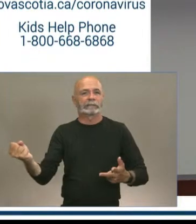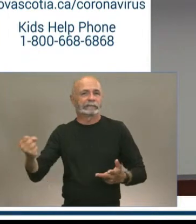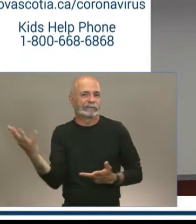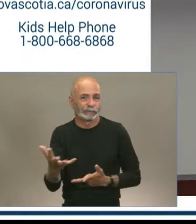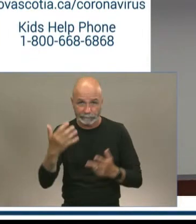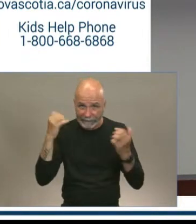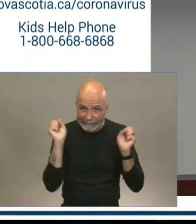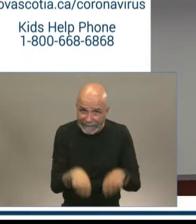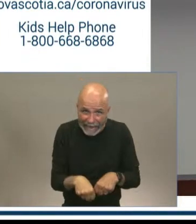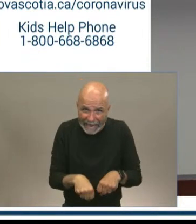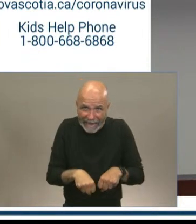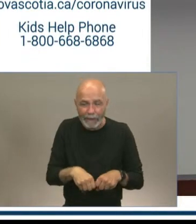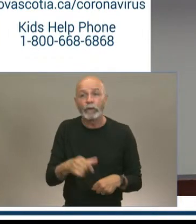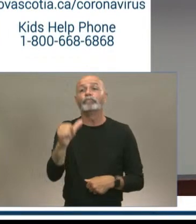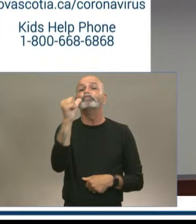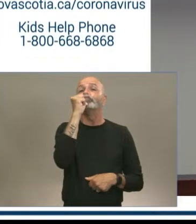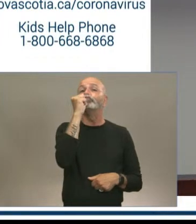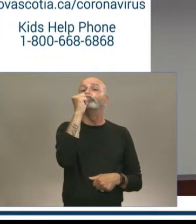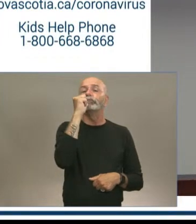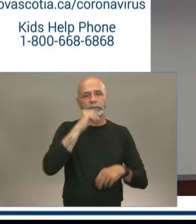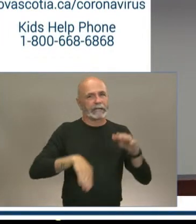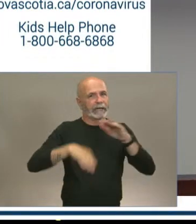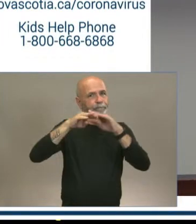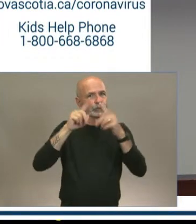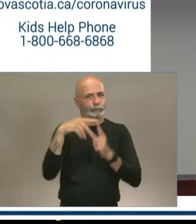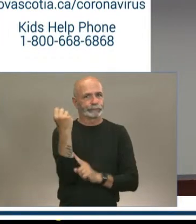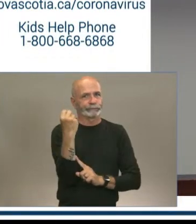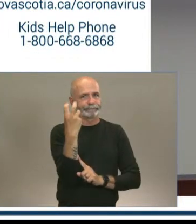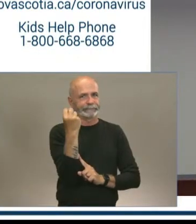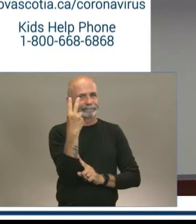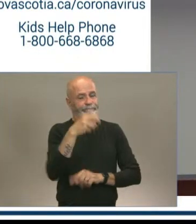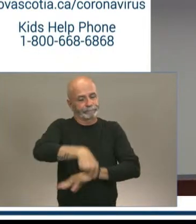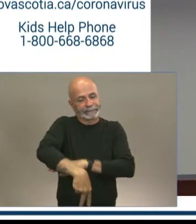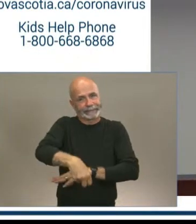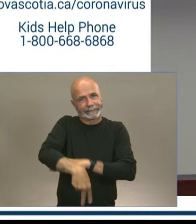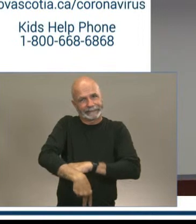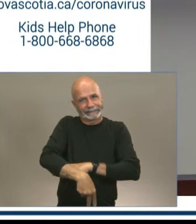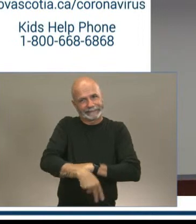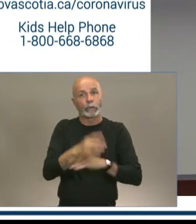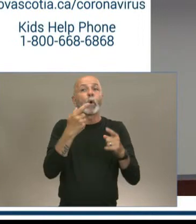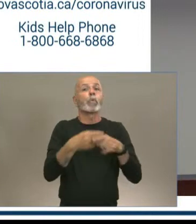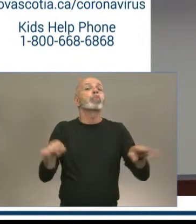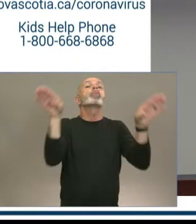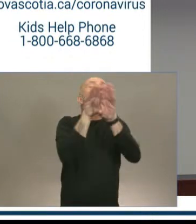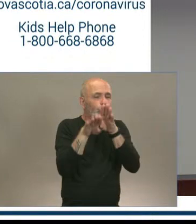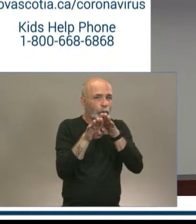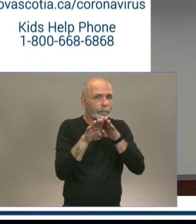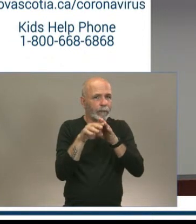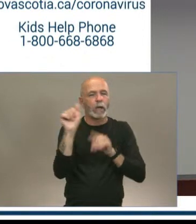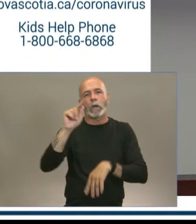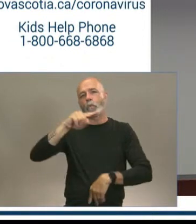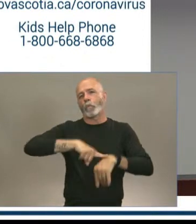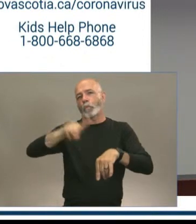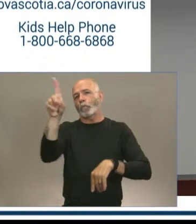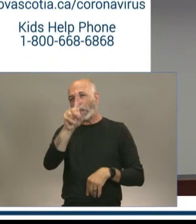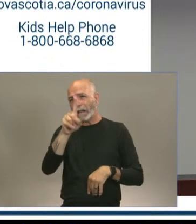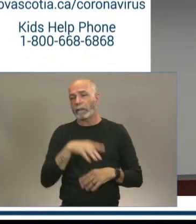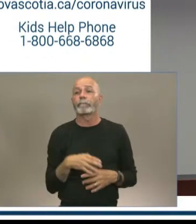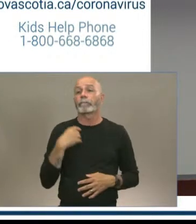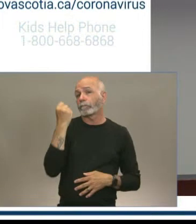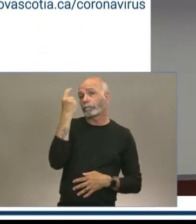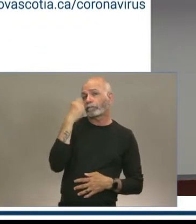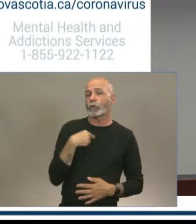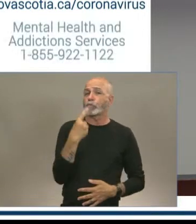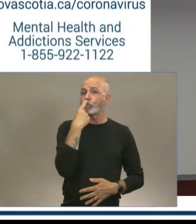at midnight and close at 1 a.m. And they can now have more than one live performer. Retail stores